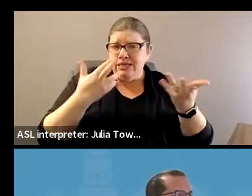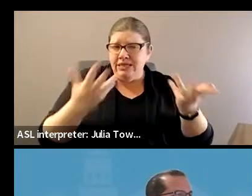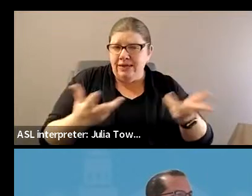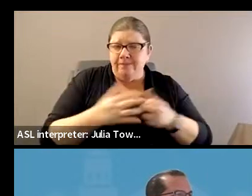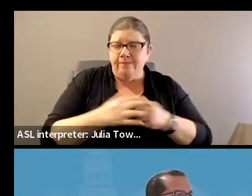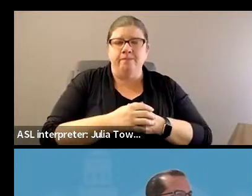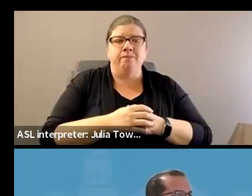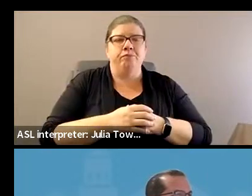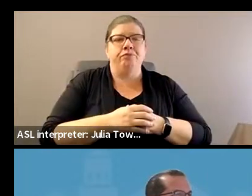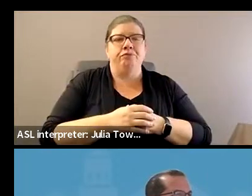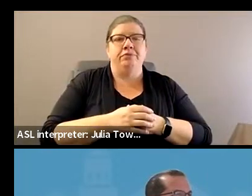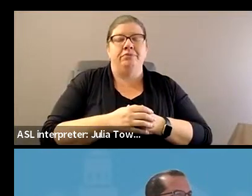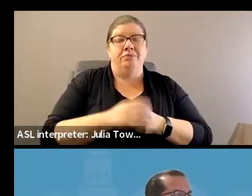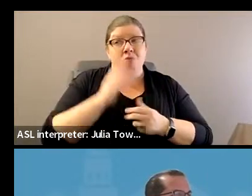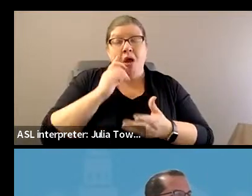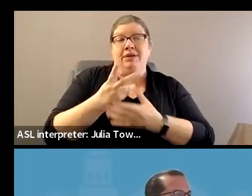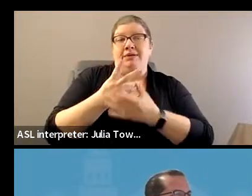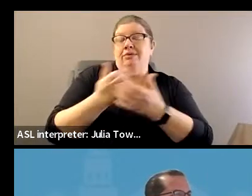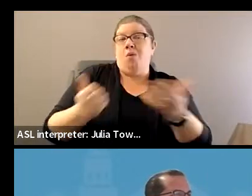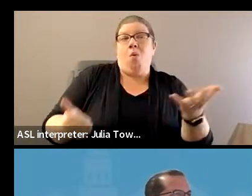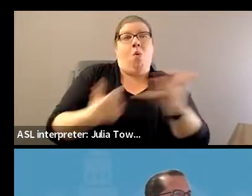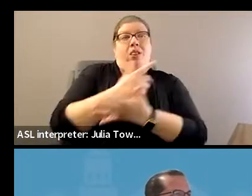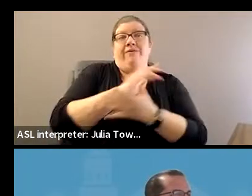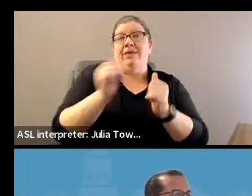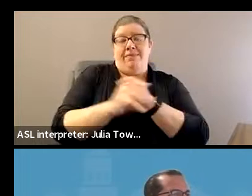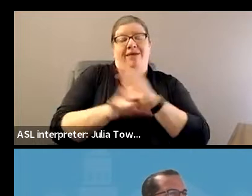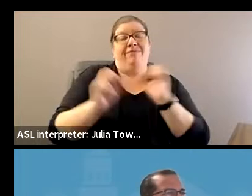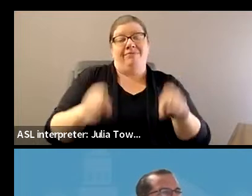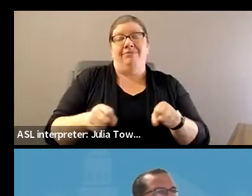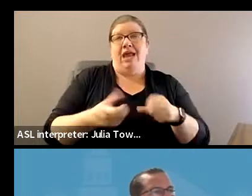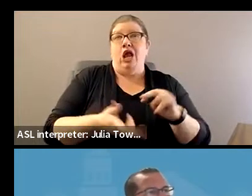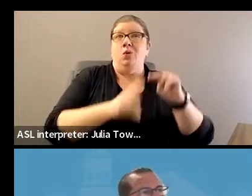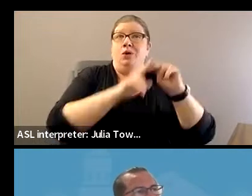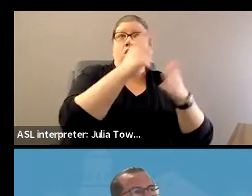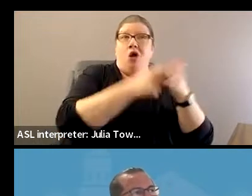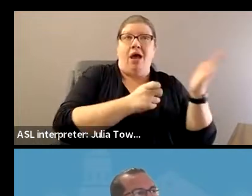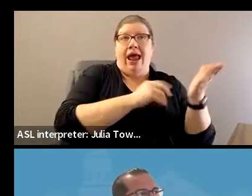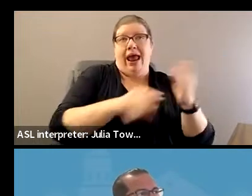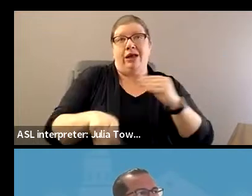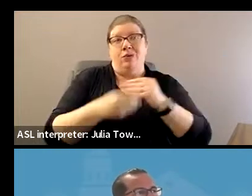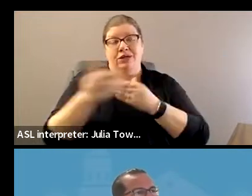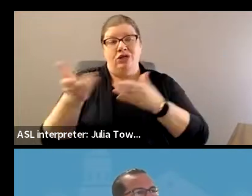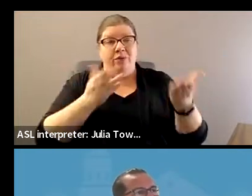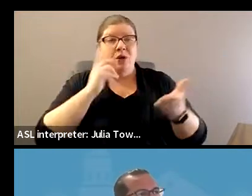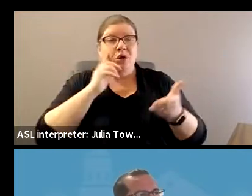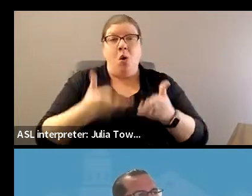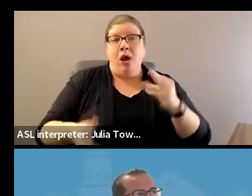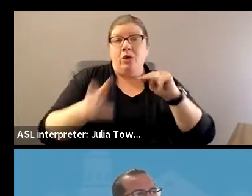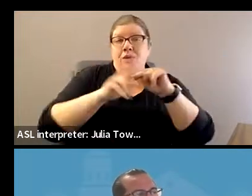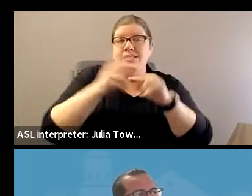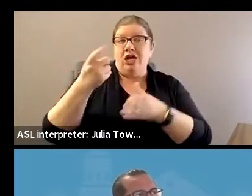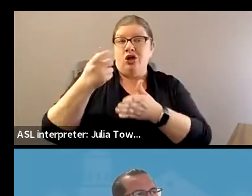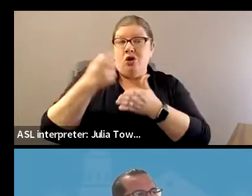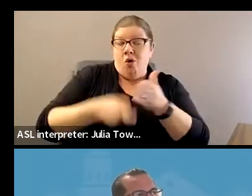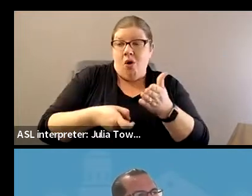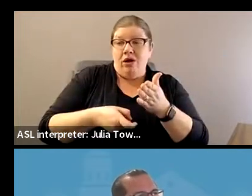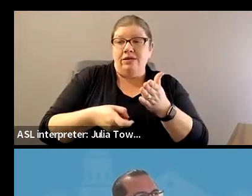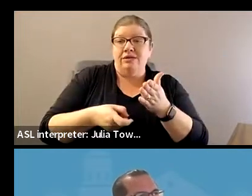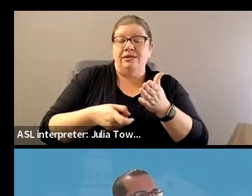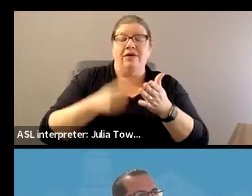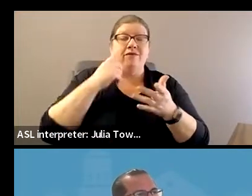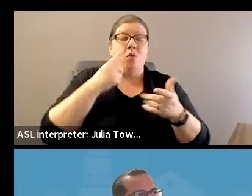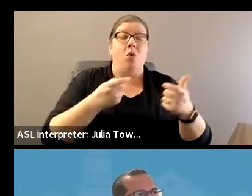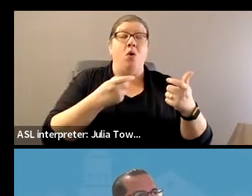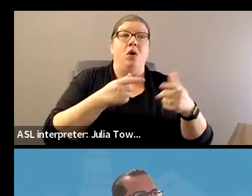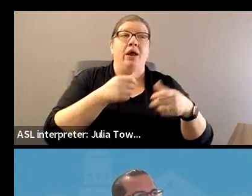It's probably all of the above. We know that we have had increases in costs, not only in